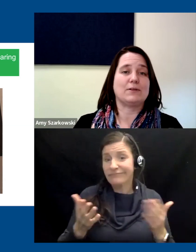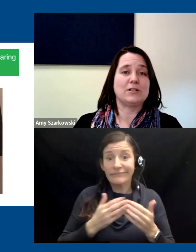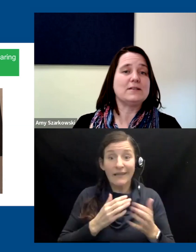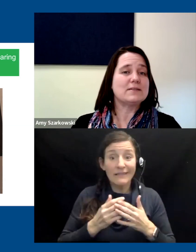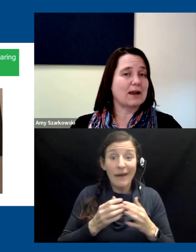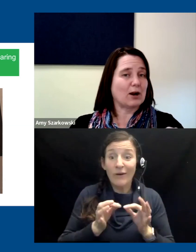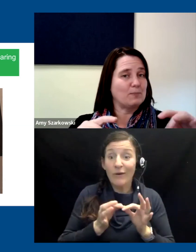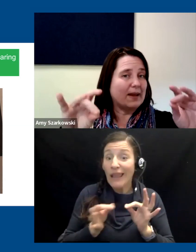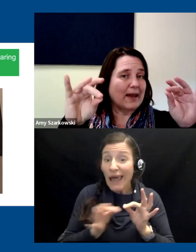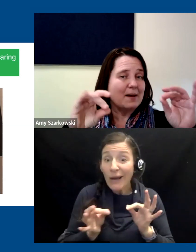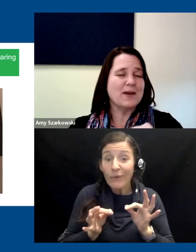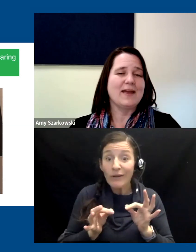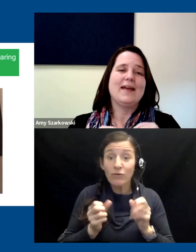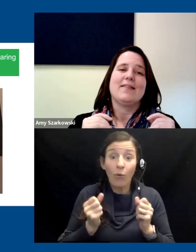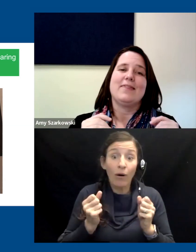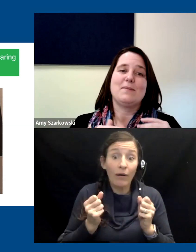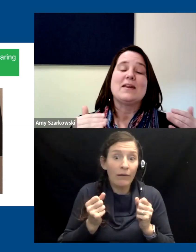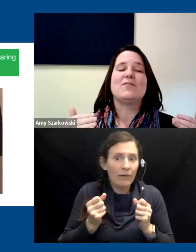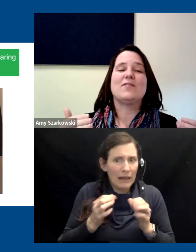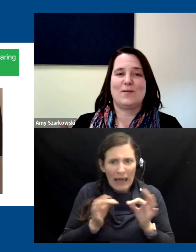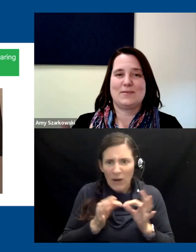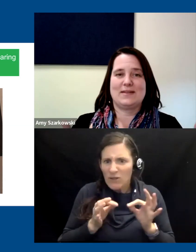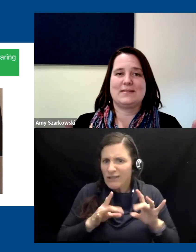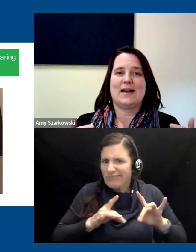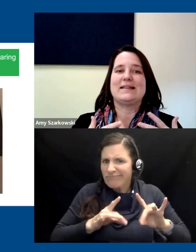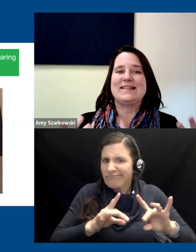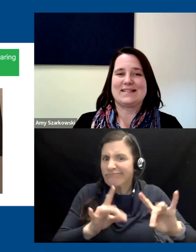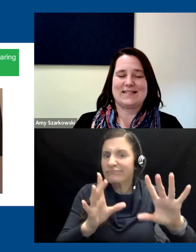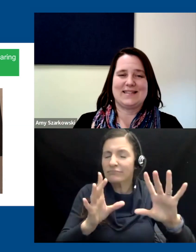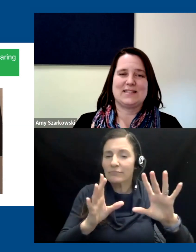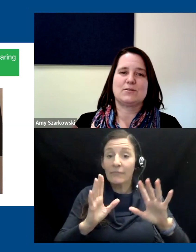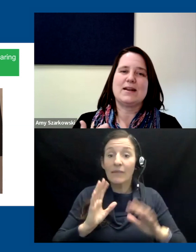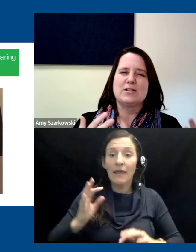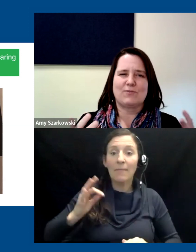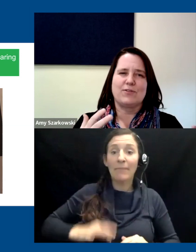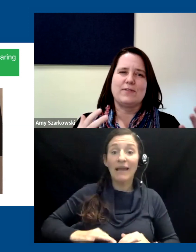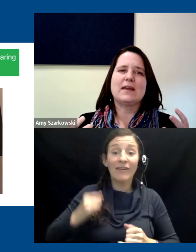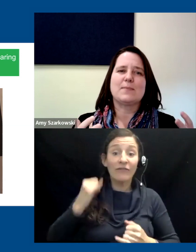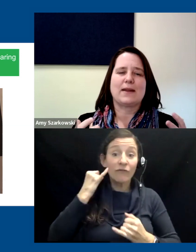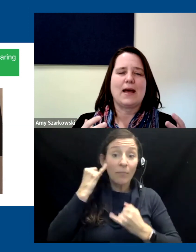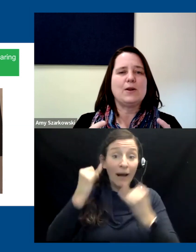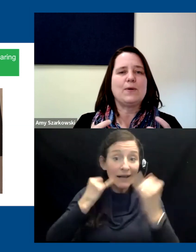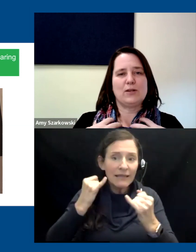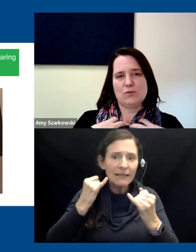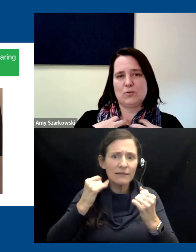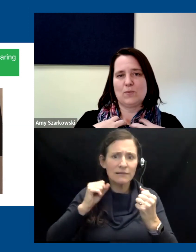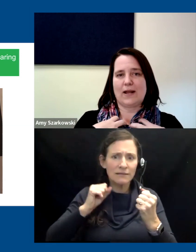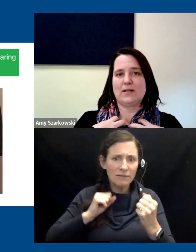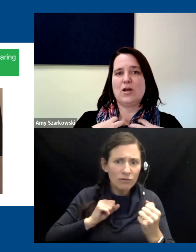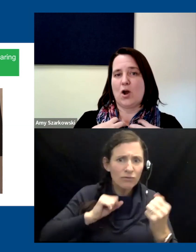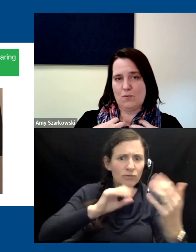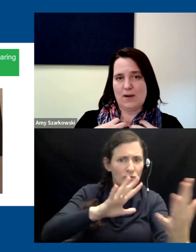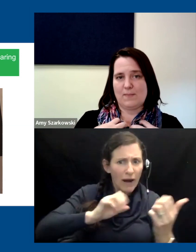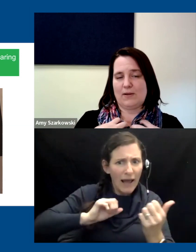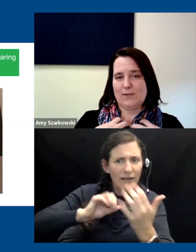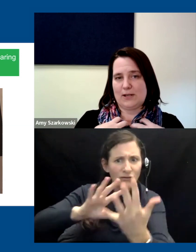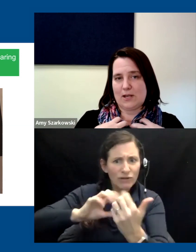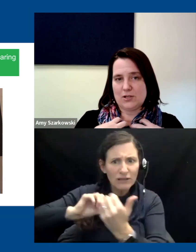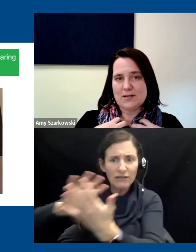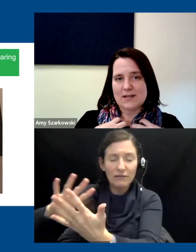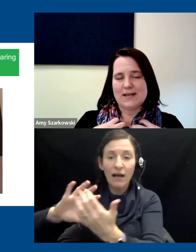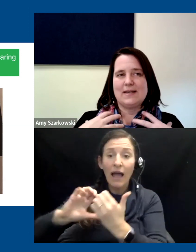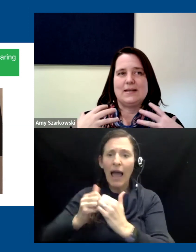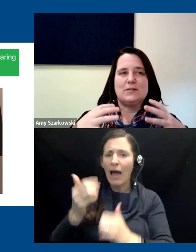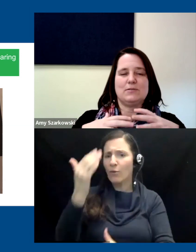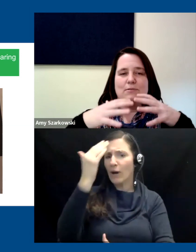or languages they are picking up, they benefit from these ideas, these strategies for thinking about how do I use what I know about